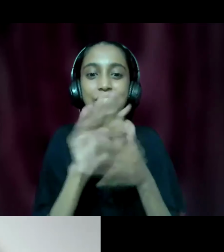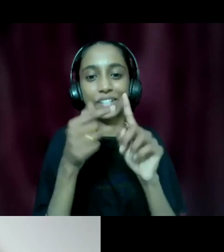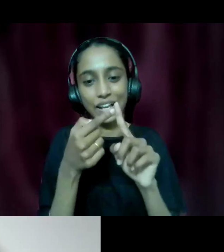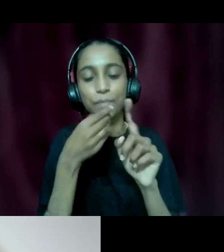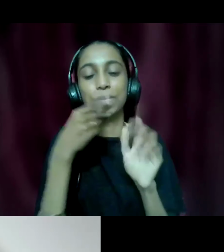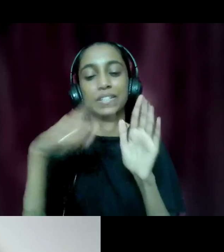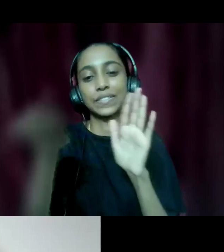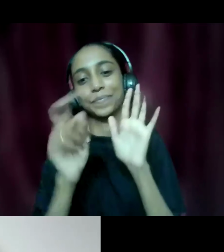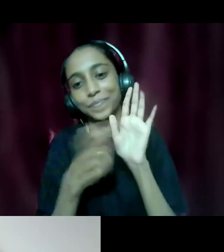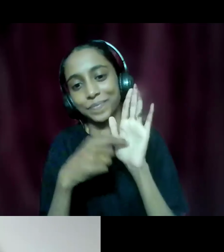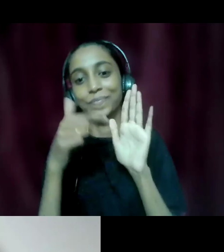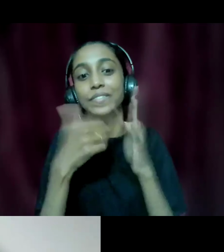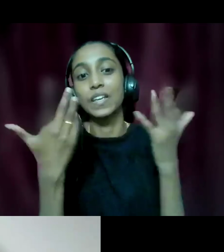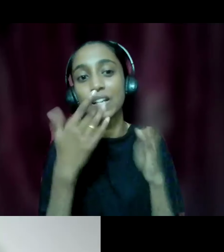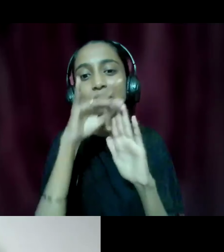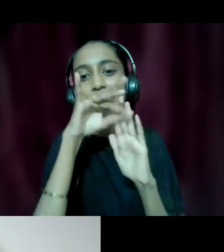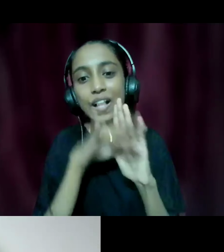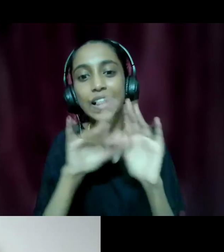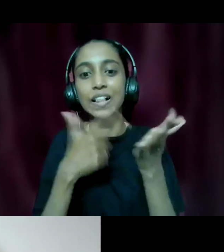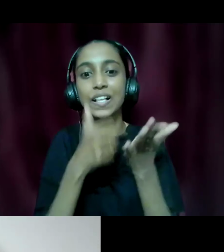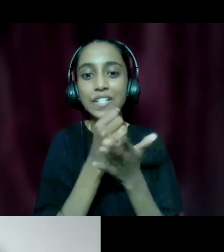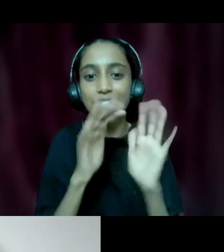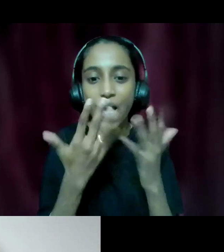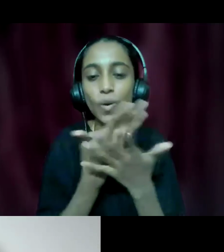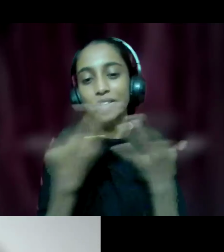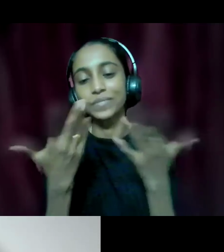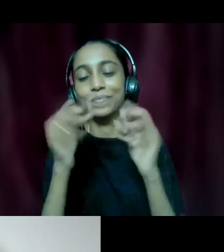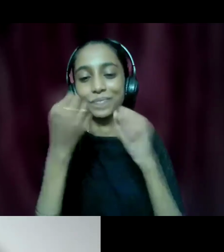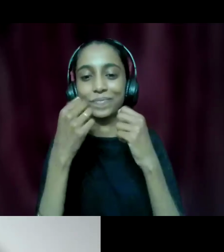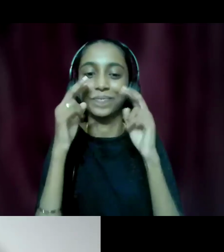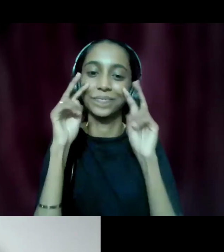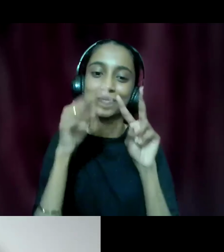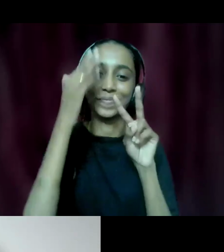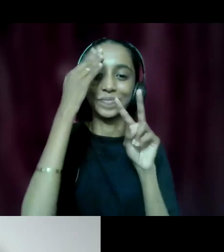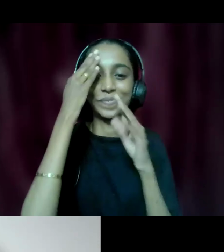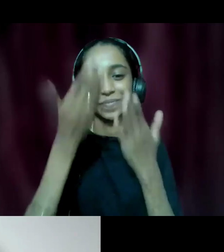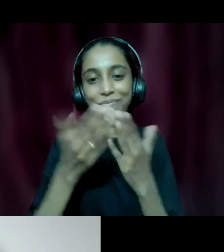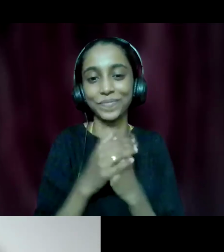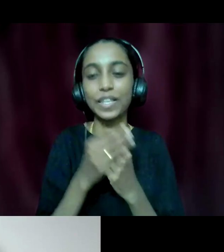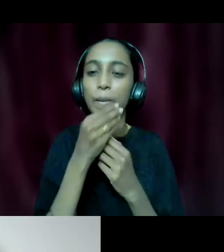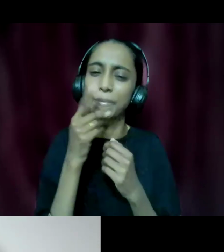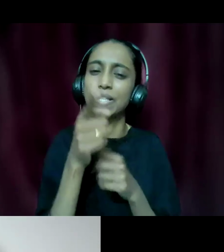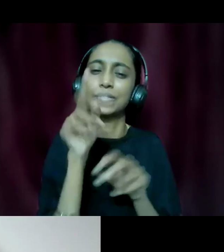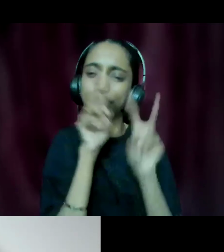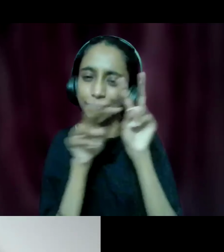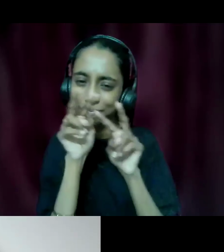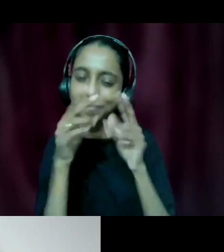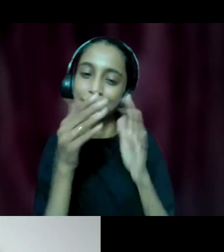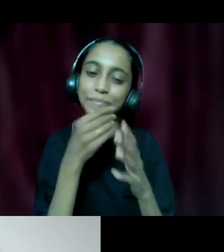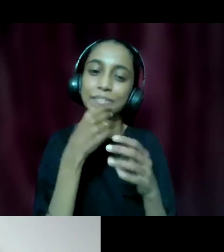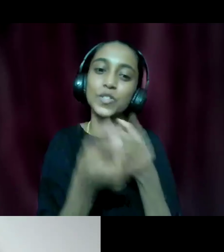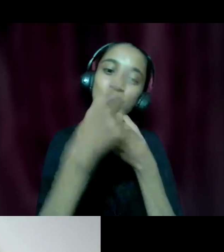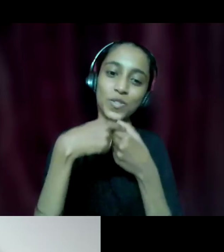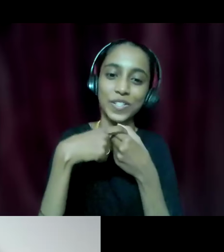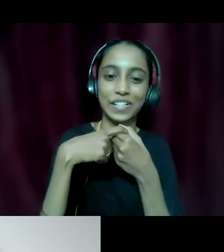this link and get to know more about how you can register yourself for this. Do take a look and do join us there as